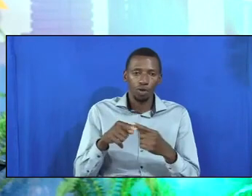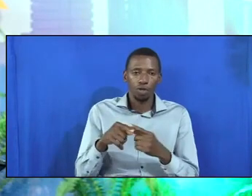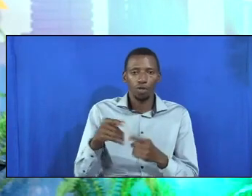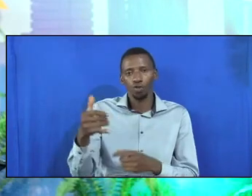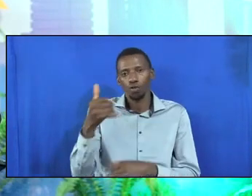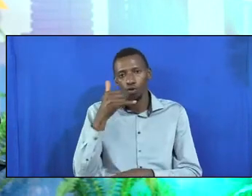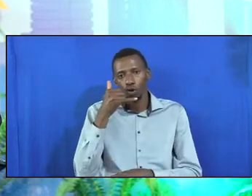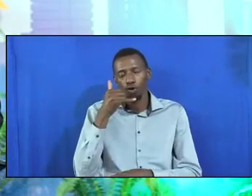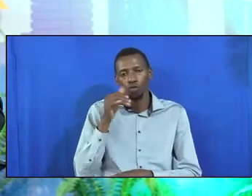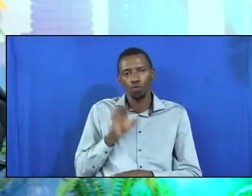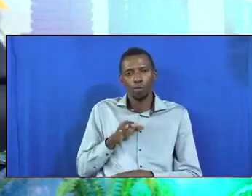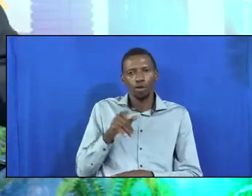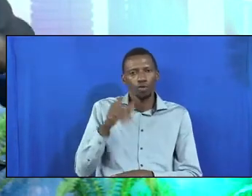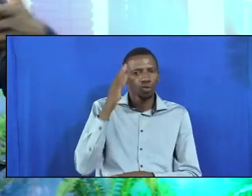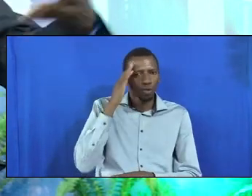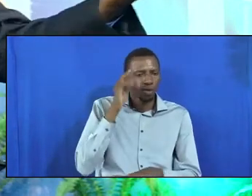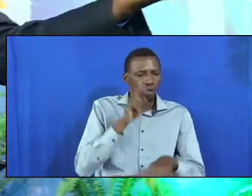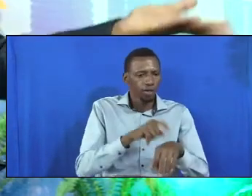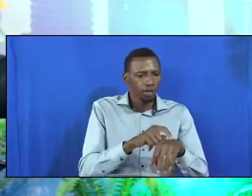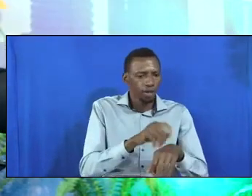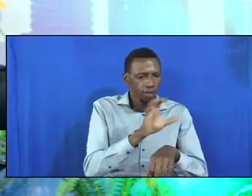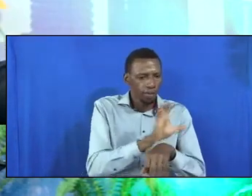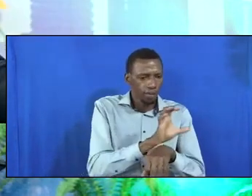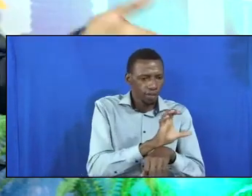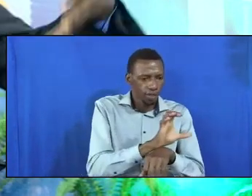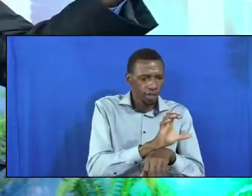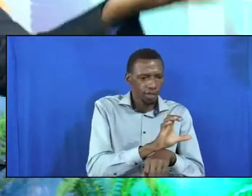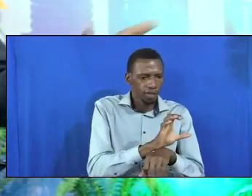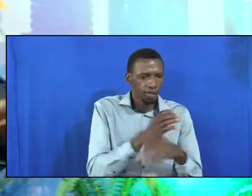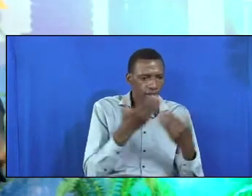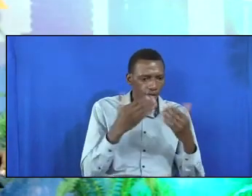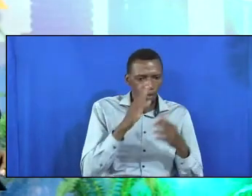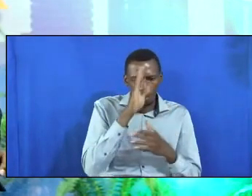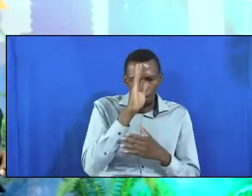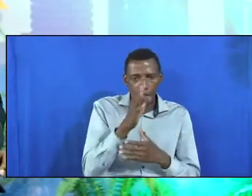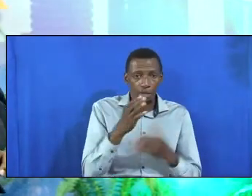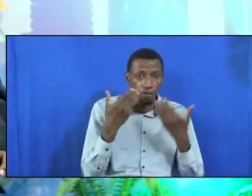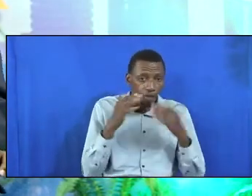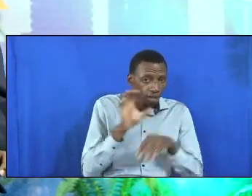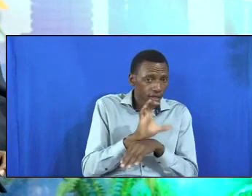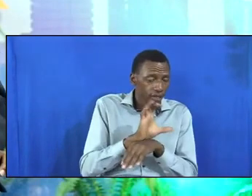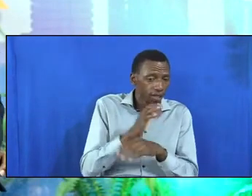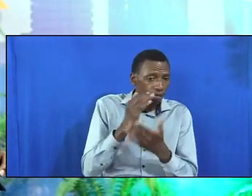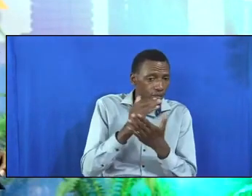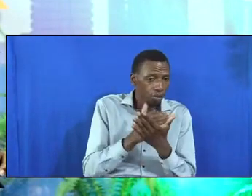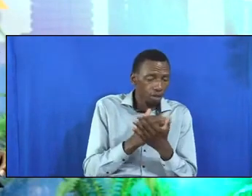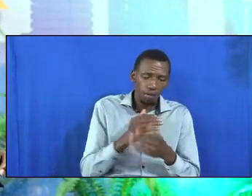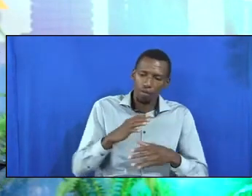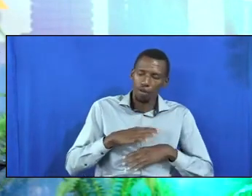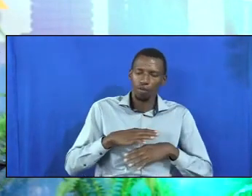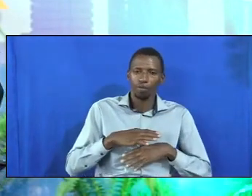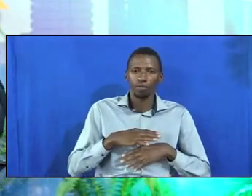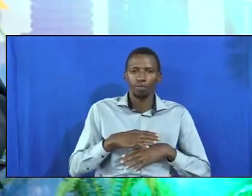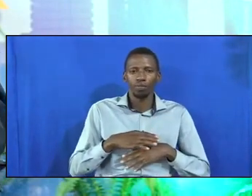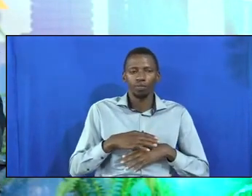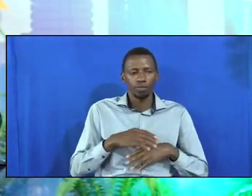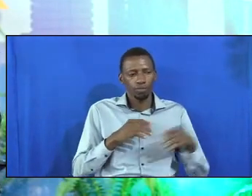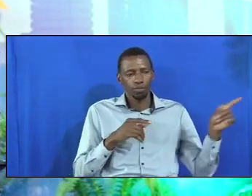they came from church that Sunday, he said, you are through with church programs? That's fine. Now he called mama.